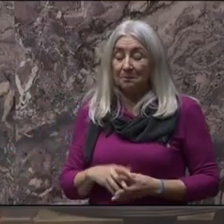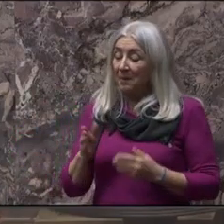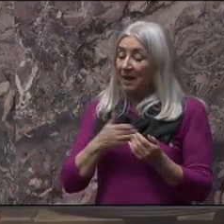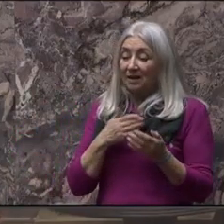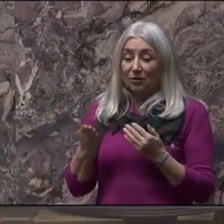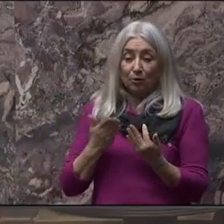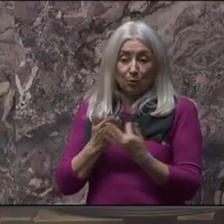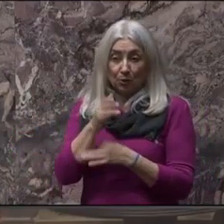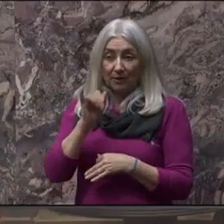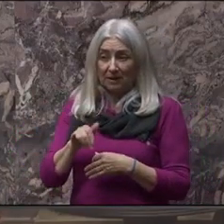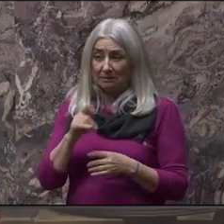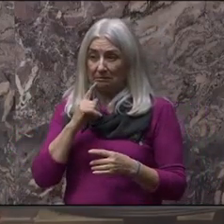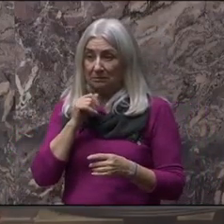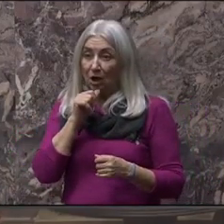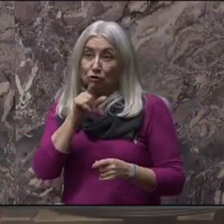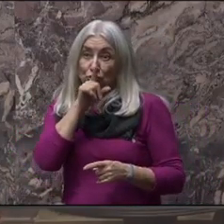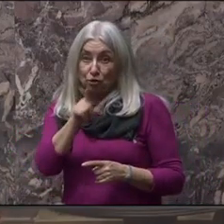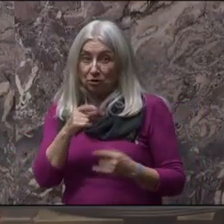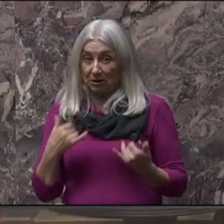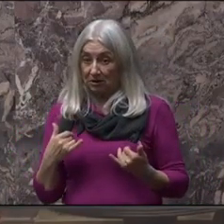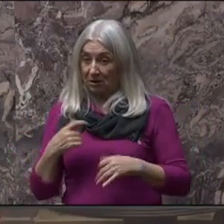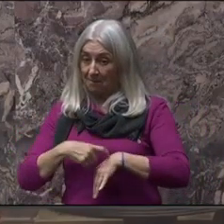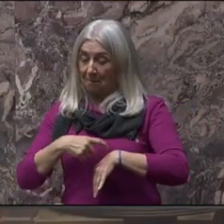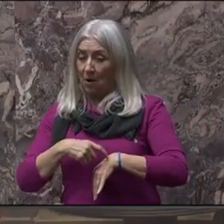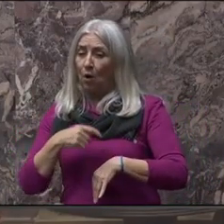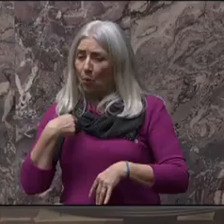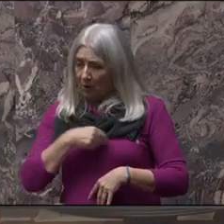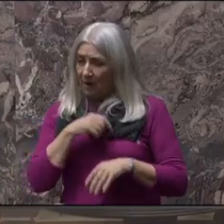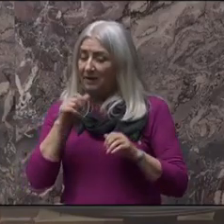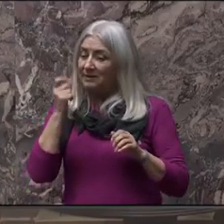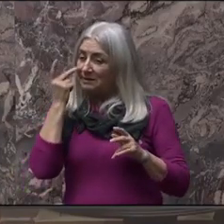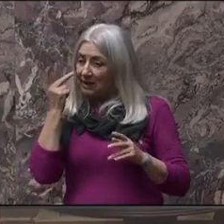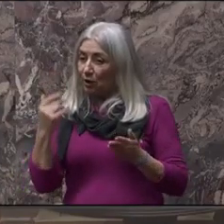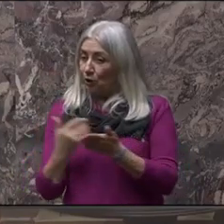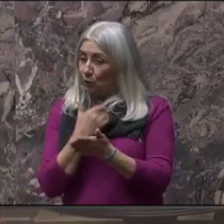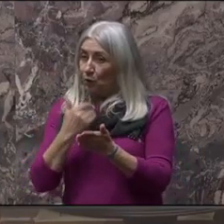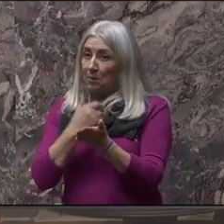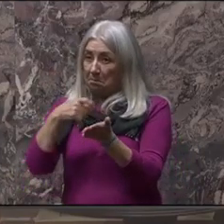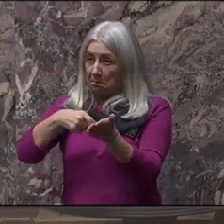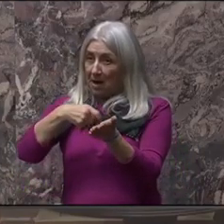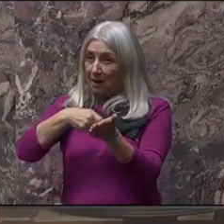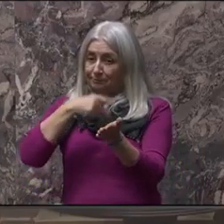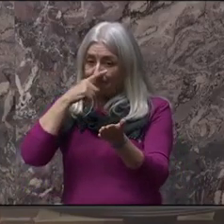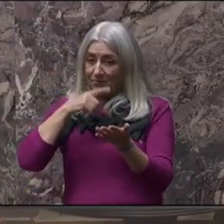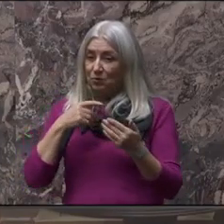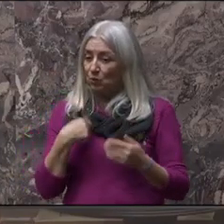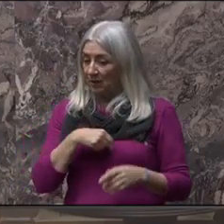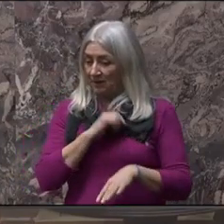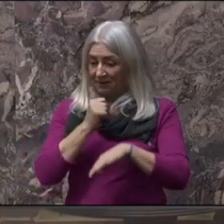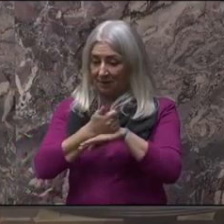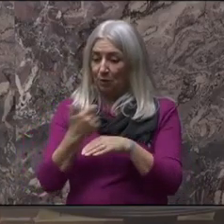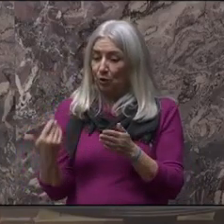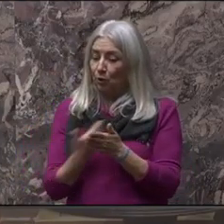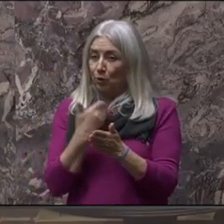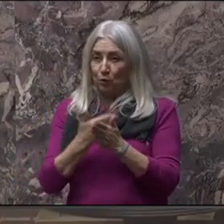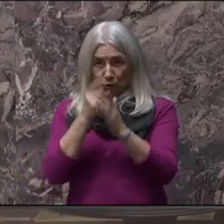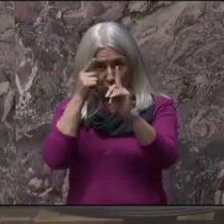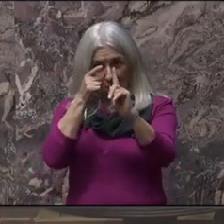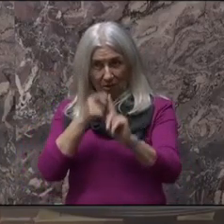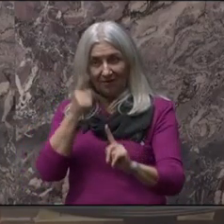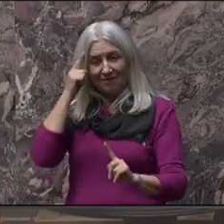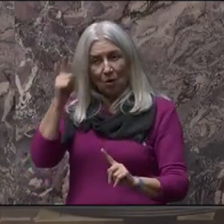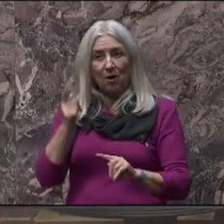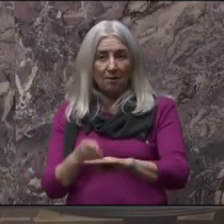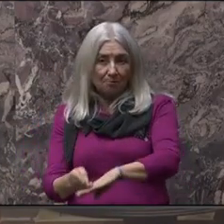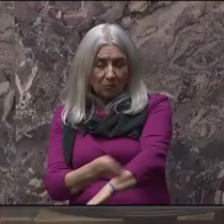Even through these uncertain times, we continue to see new mines. Your government established new targets for upgrades and